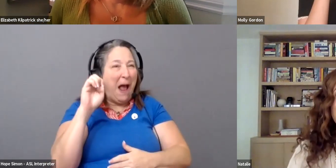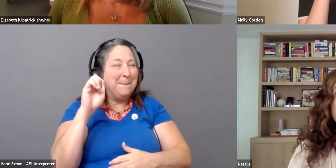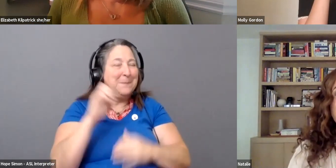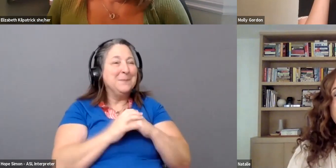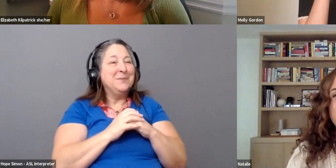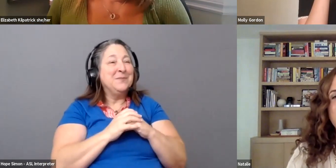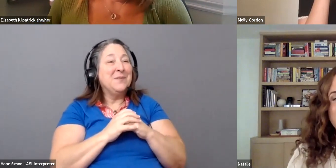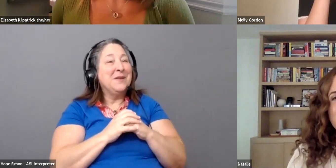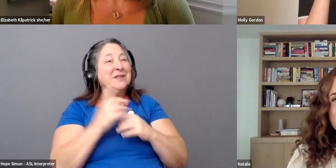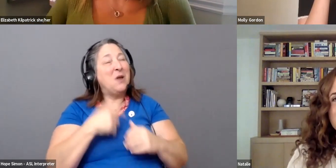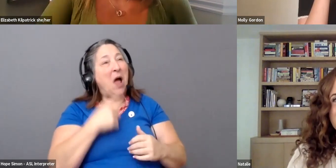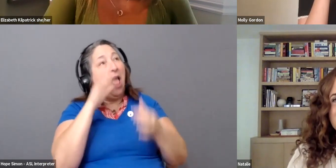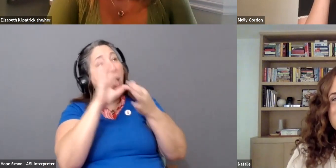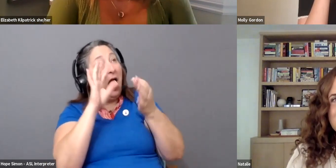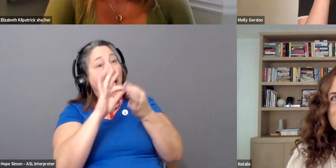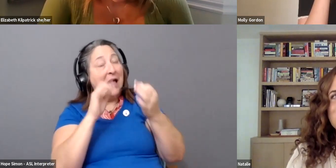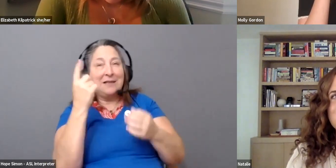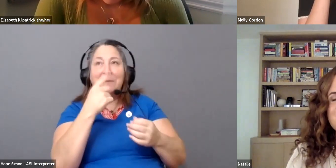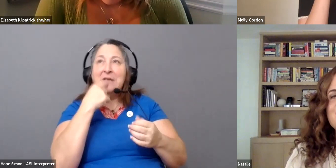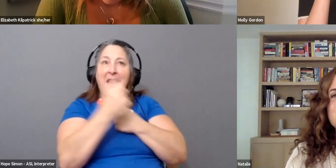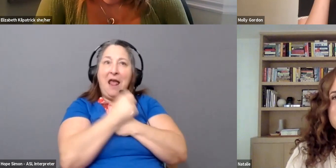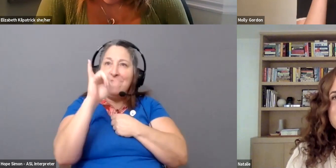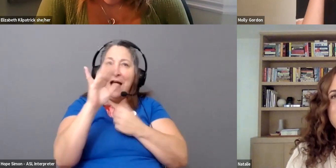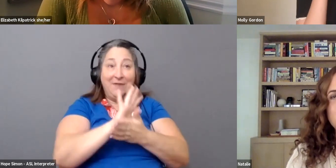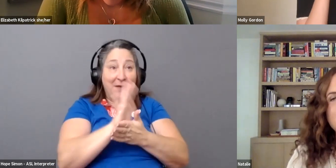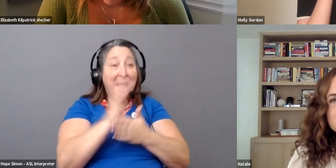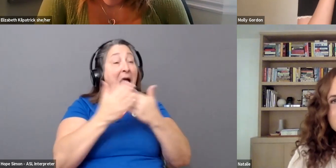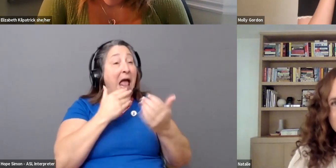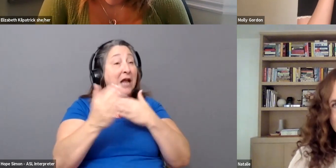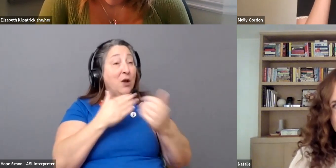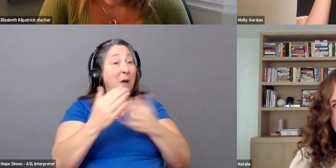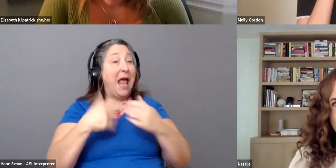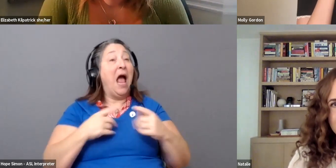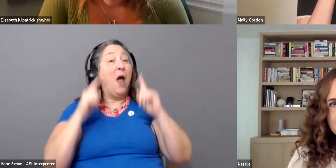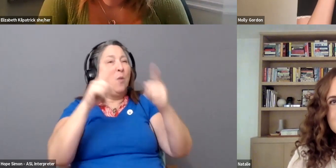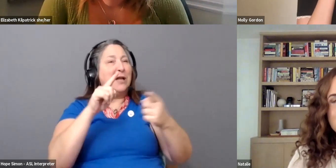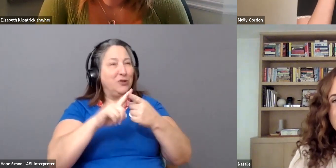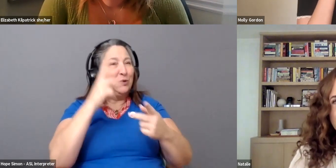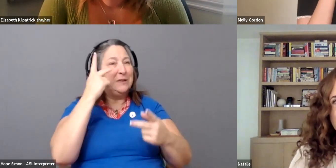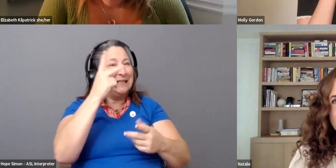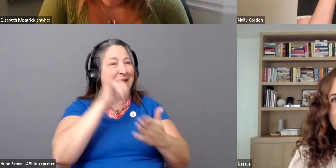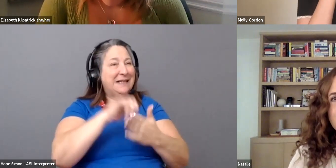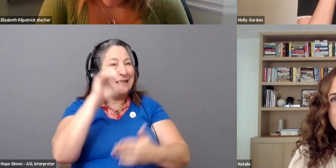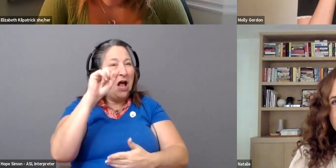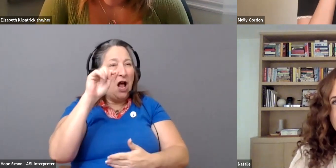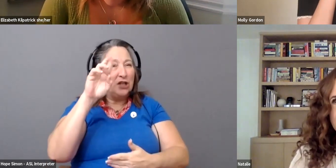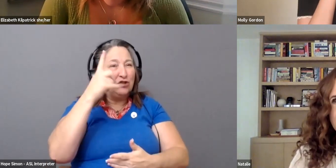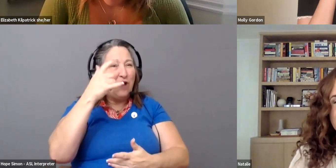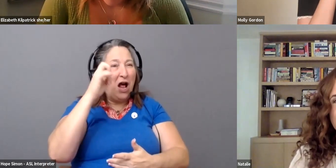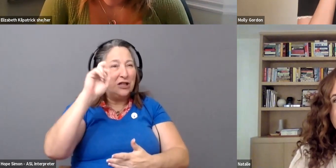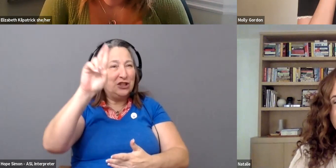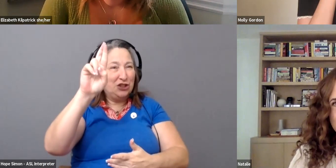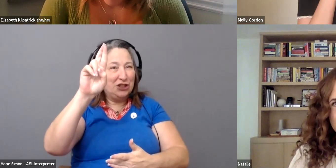that film. And I went to go see this astrologer, and he said to me, the next thing that you're going to write is about your mother, and